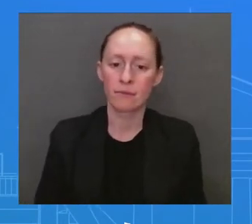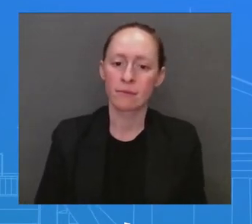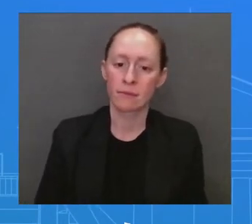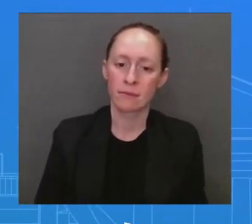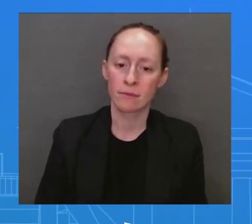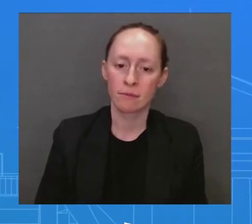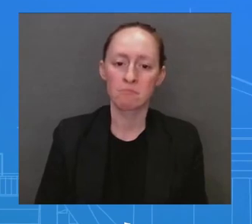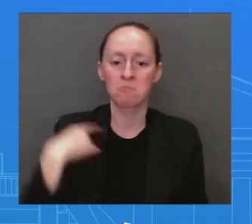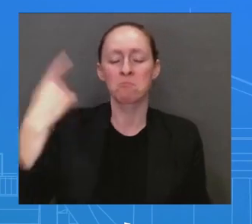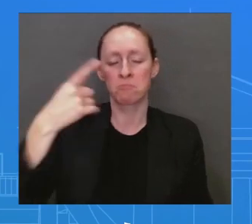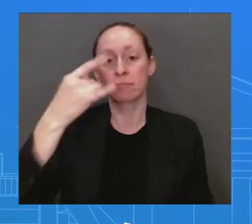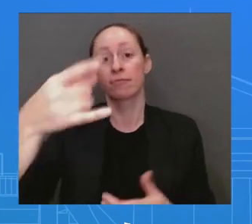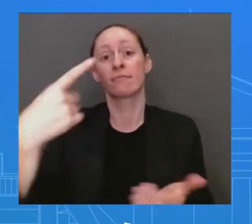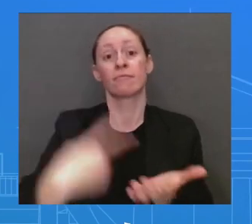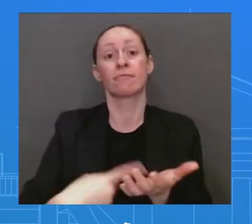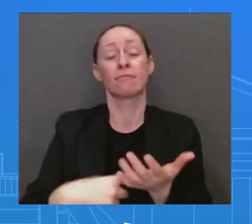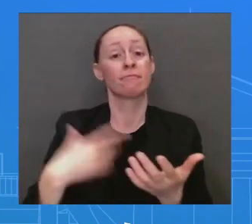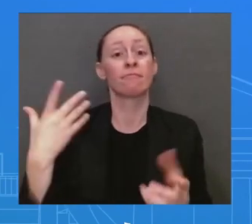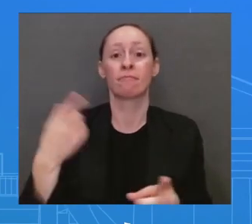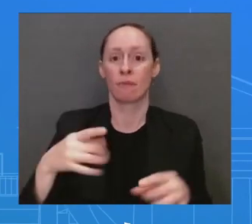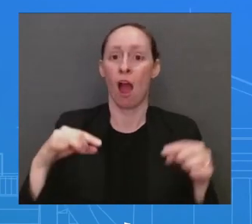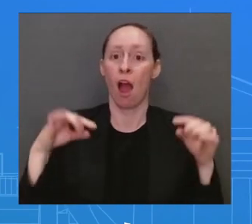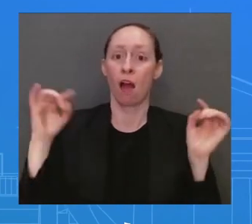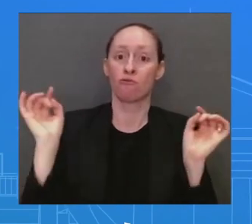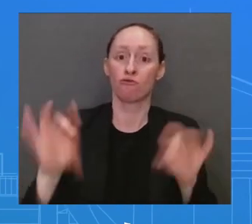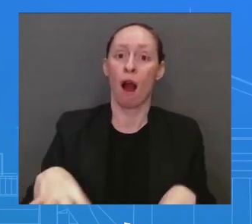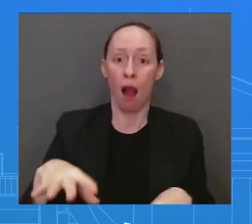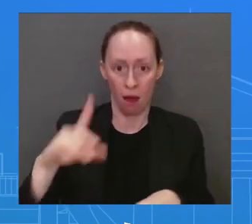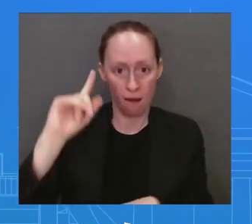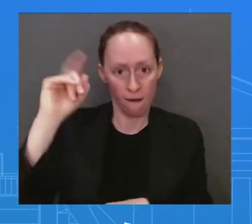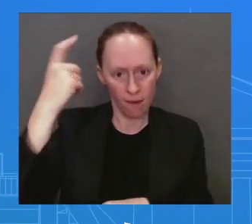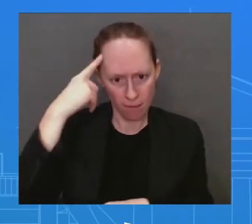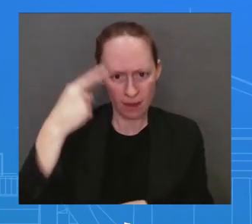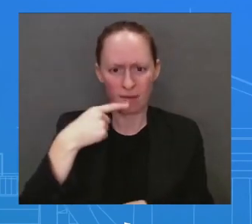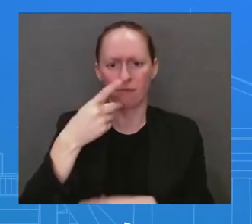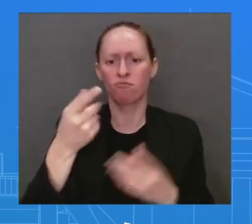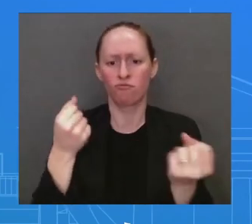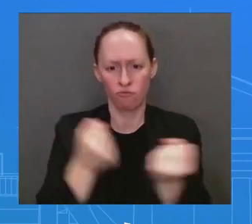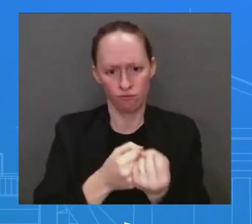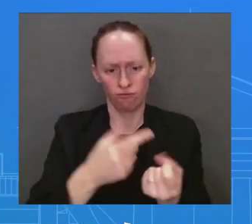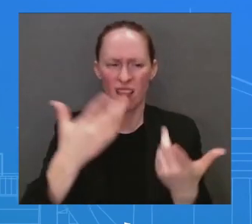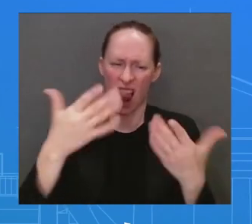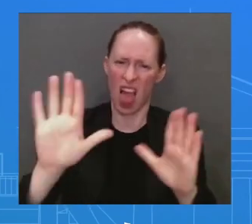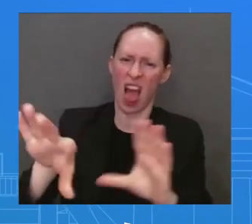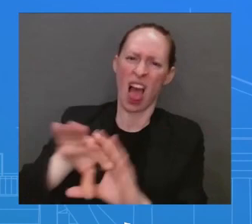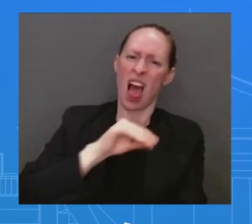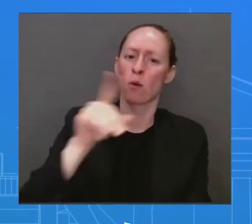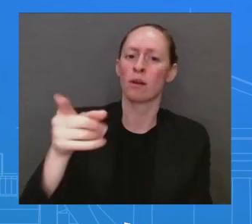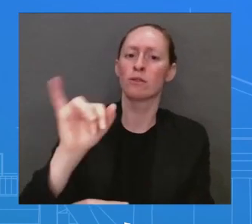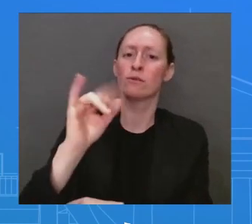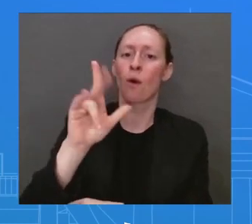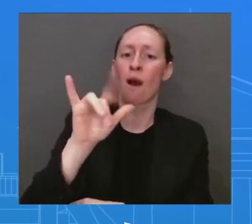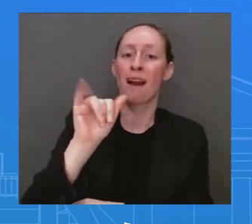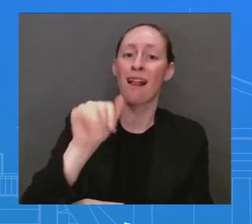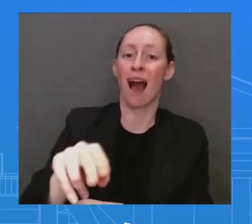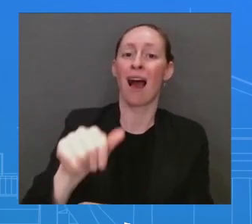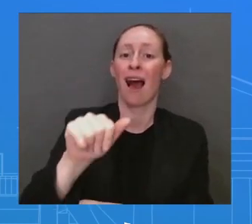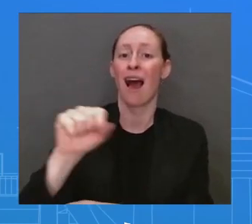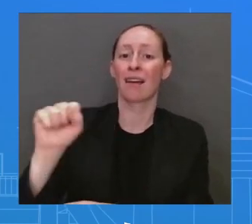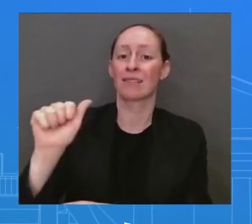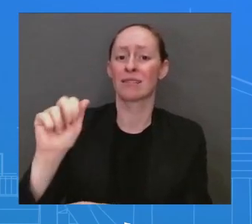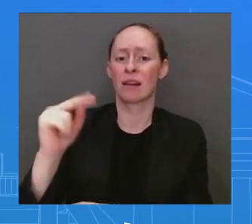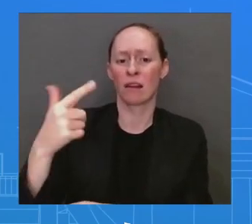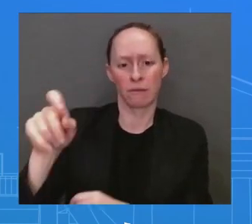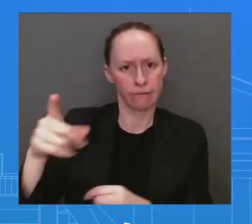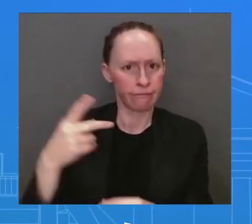have supported the release of Julian Assange. Now, we haven't done so saying there were national security reasons, but for the reasons that